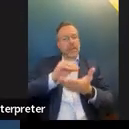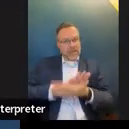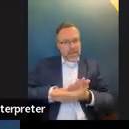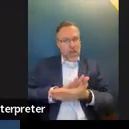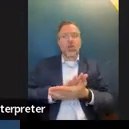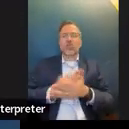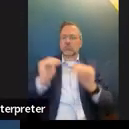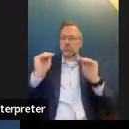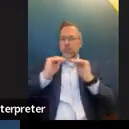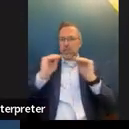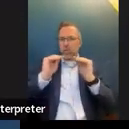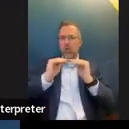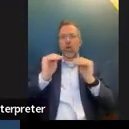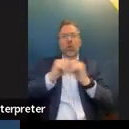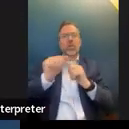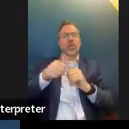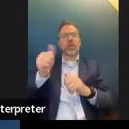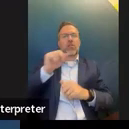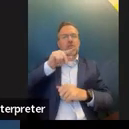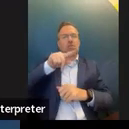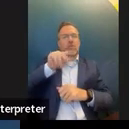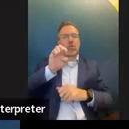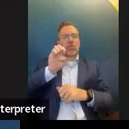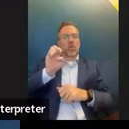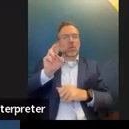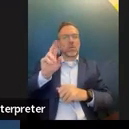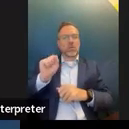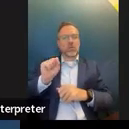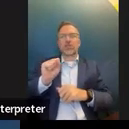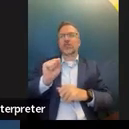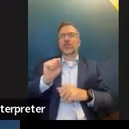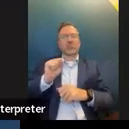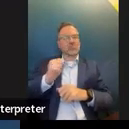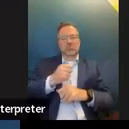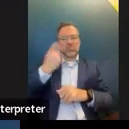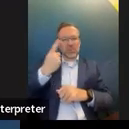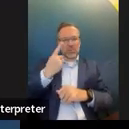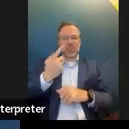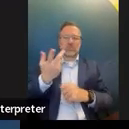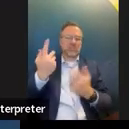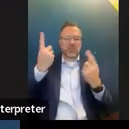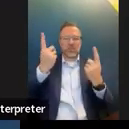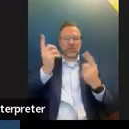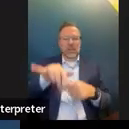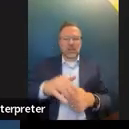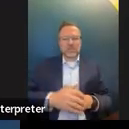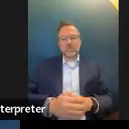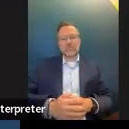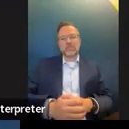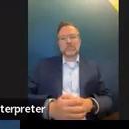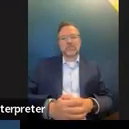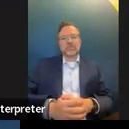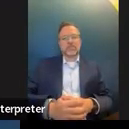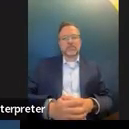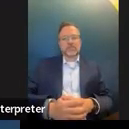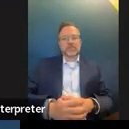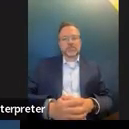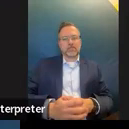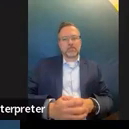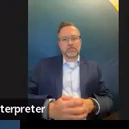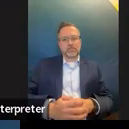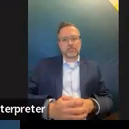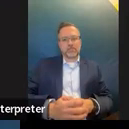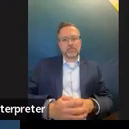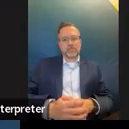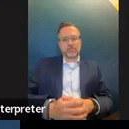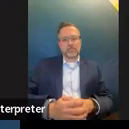first functional present level, that they're on par with peers or something. And the procedural manual talks